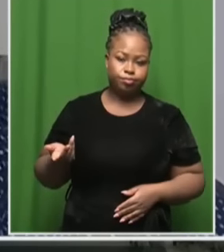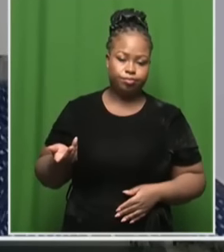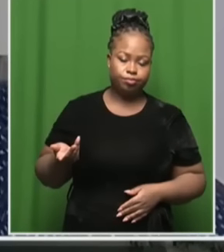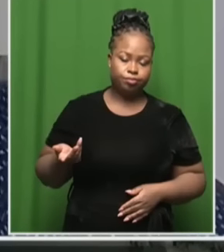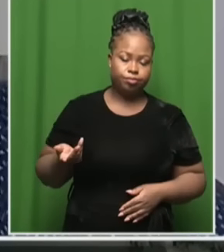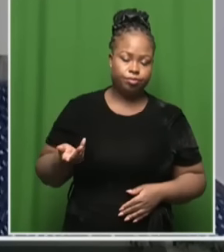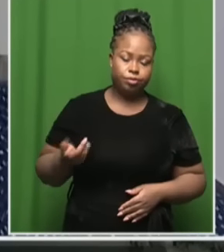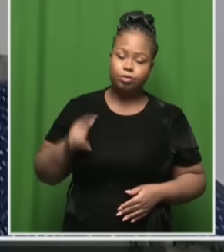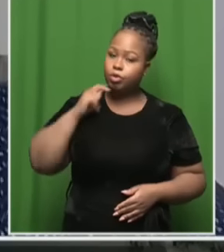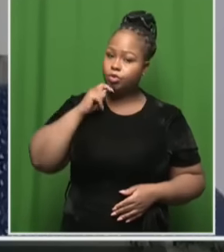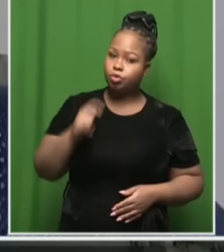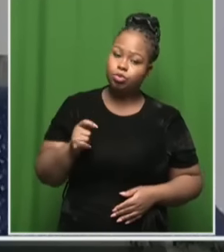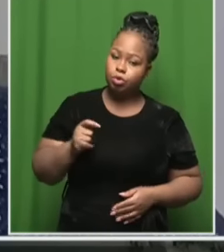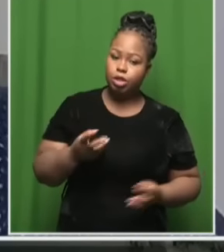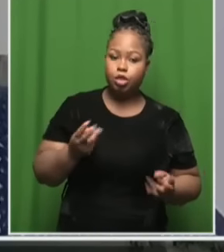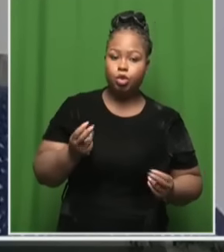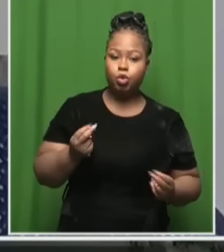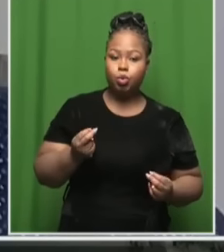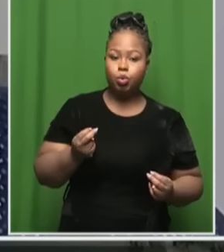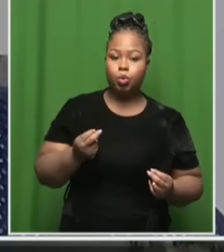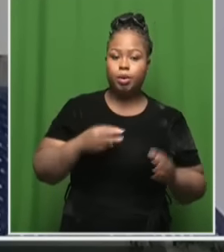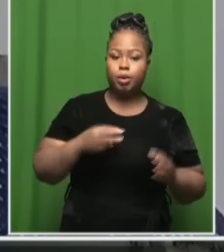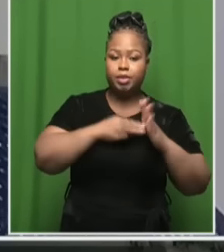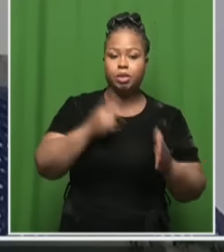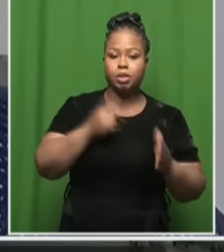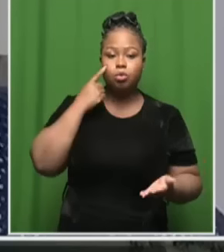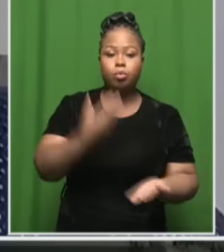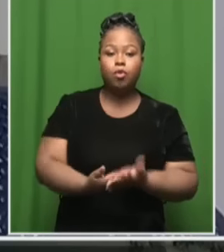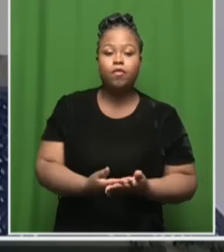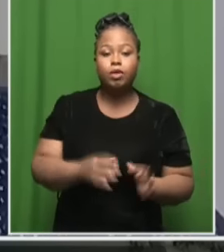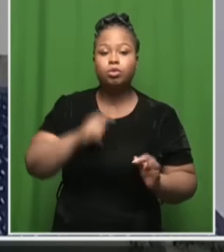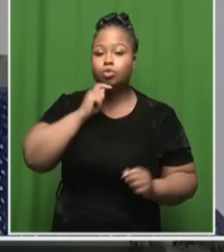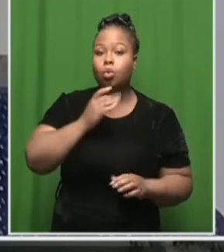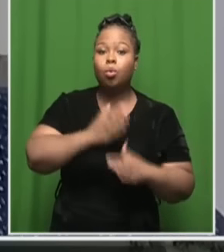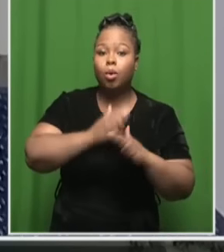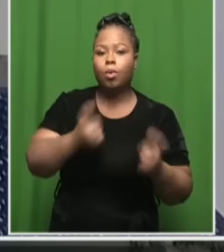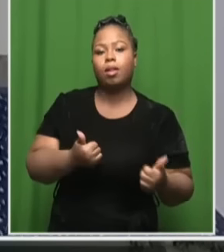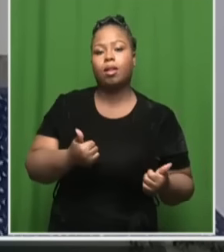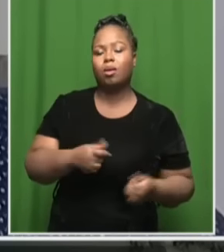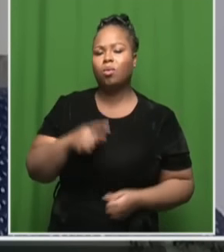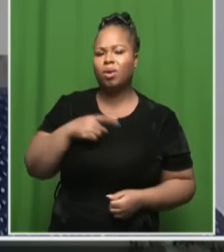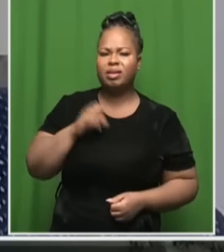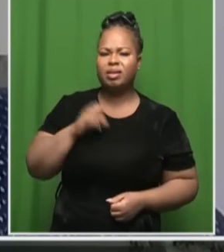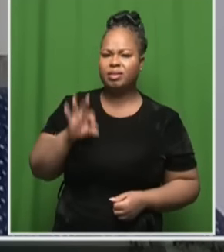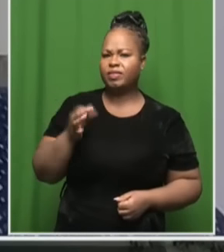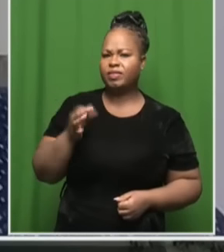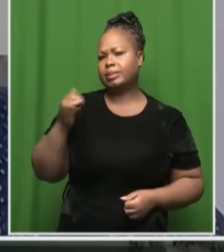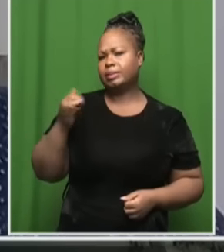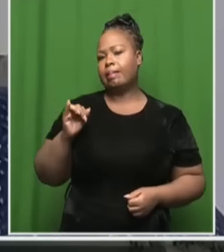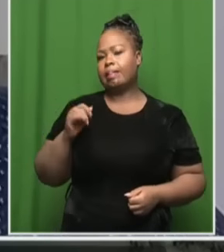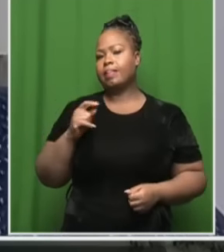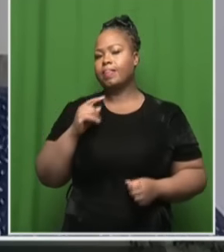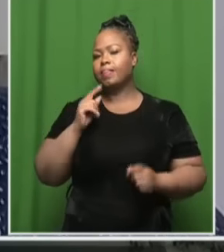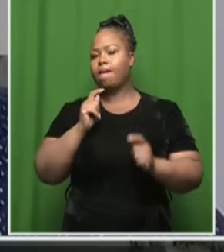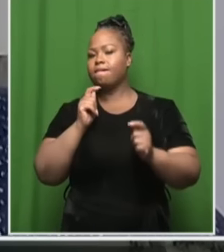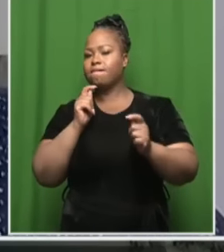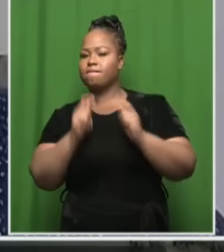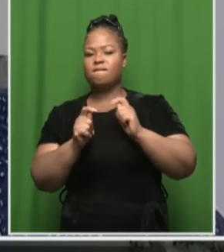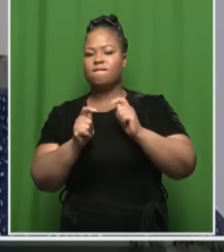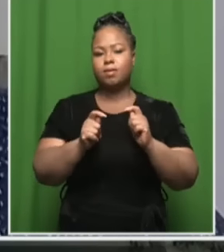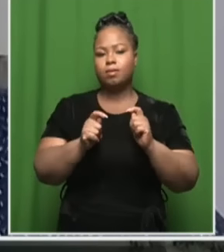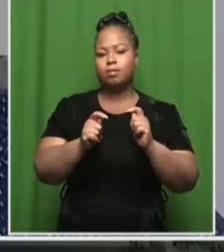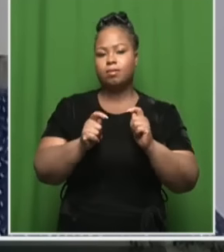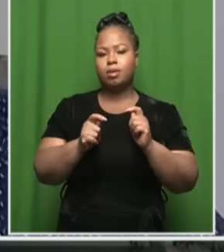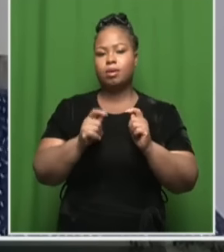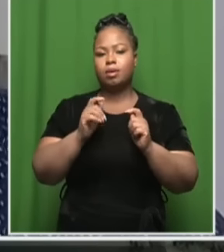fail-proof are these new meters? Because if the consumer is still able to tamper with it and